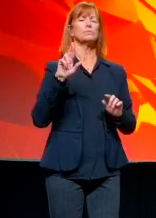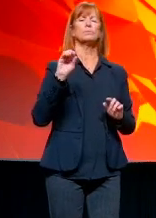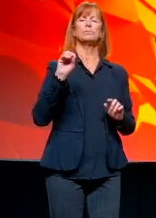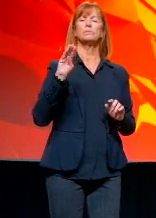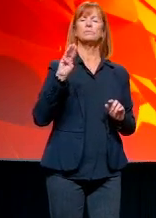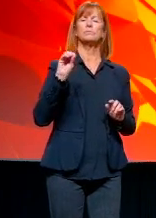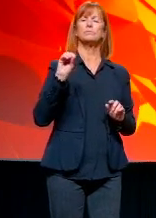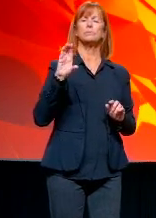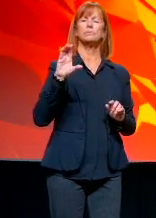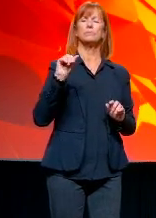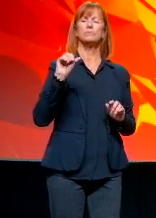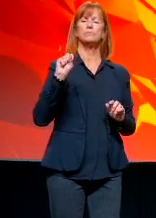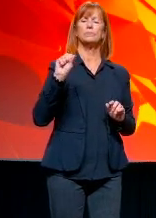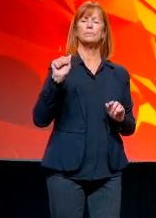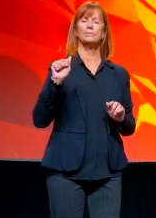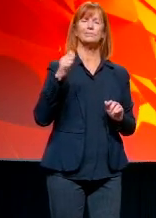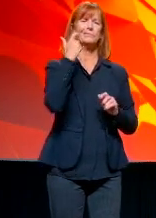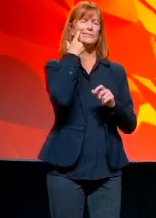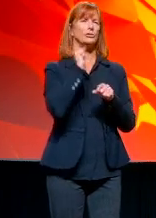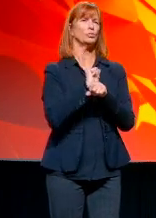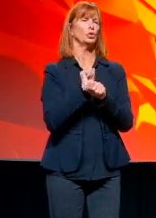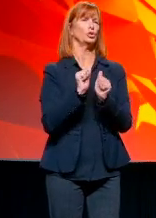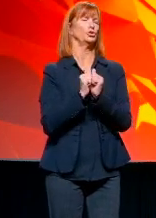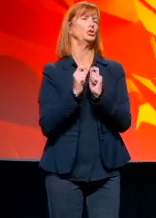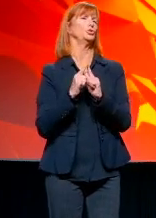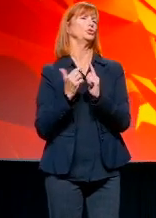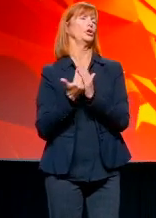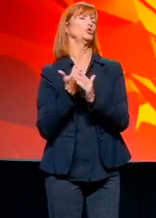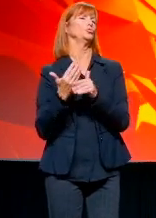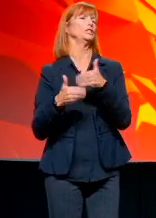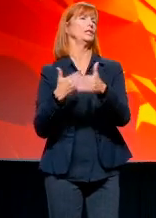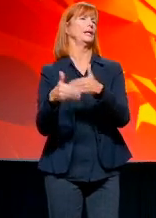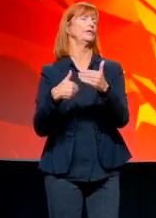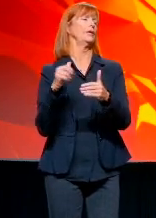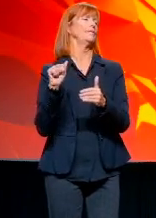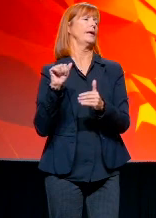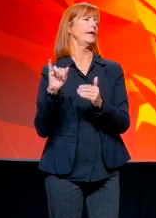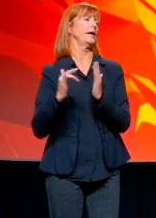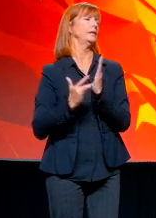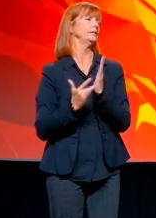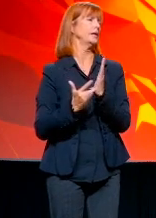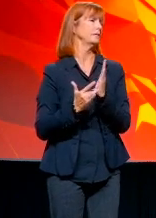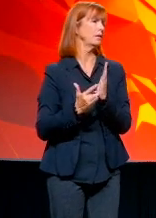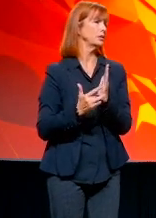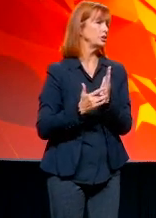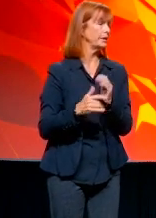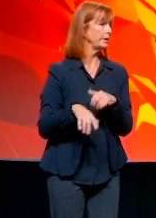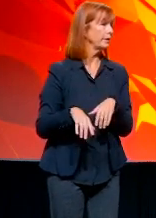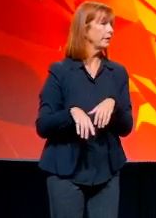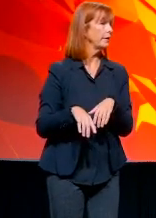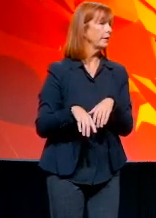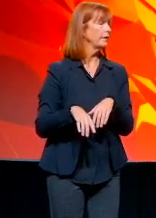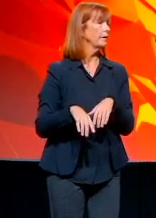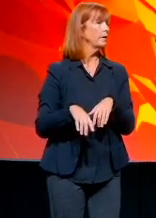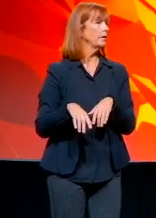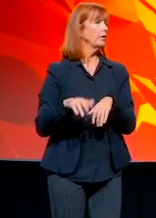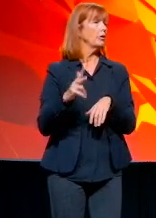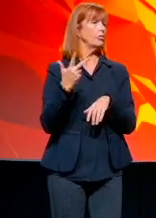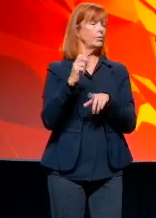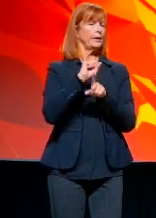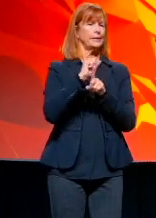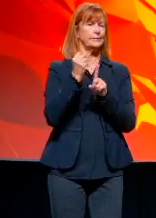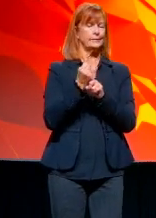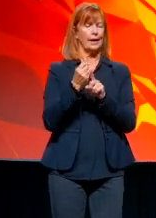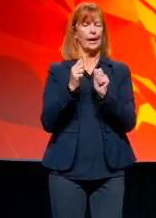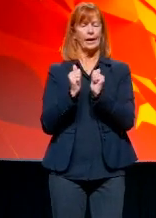that investigates how to use the generative AI technologies to build this kind of realistic human-centered environment with a three-stage pipeline going